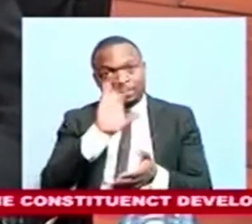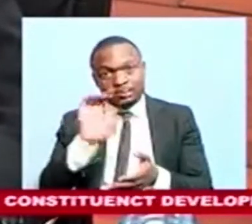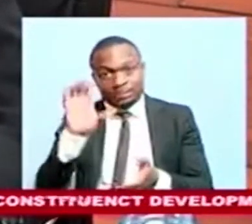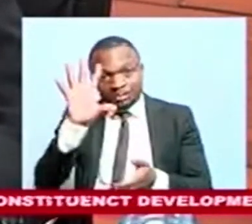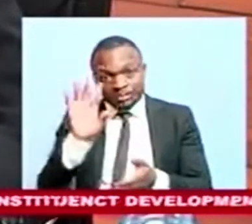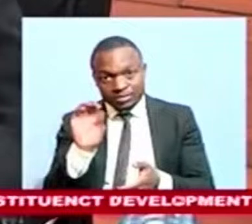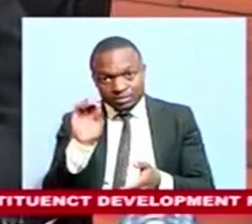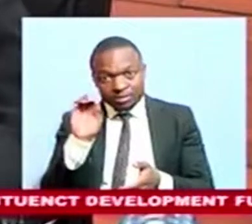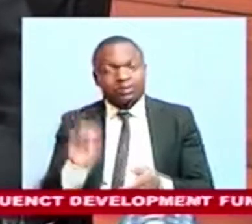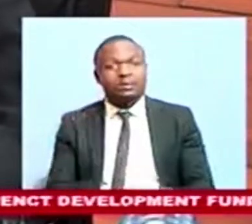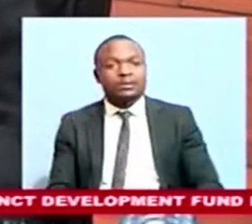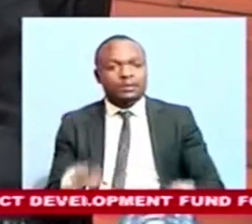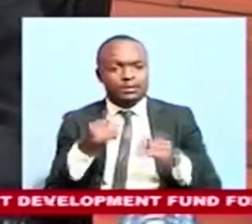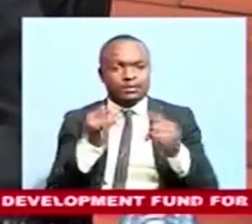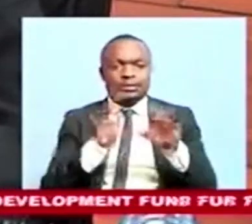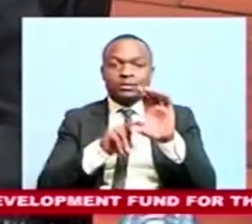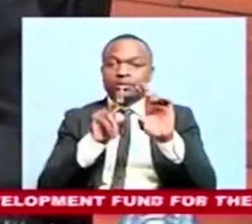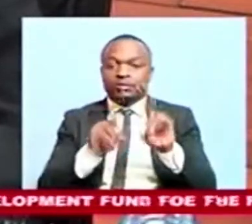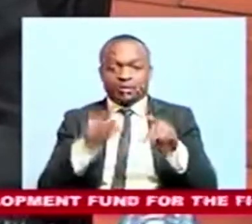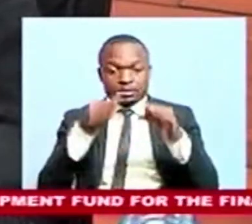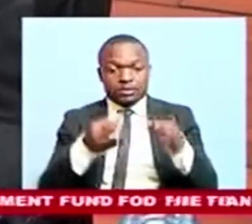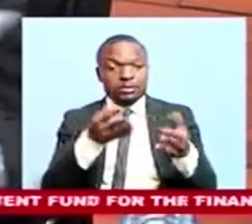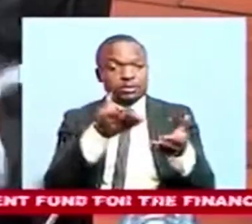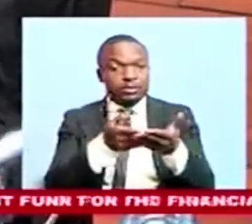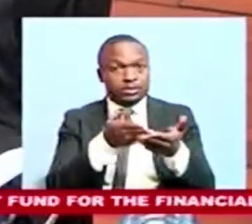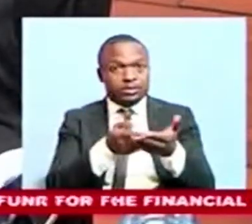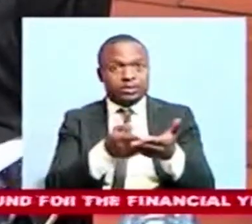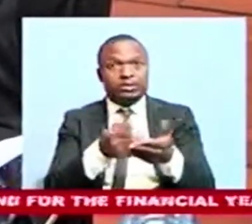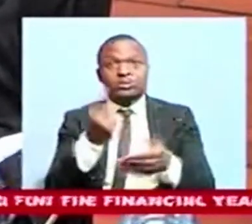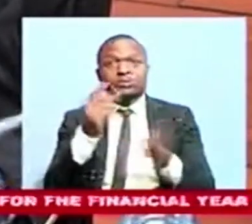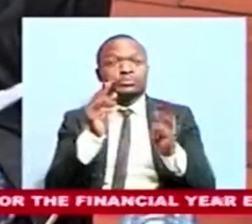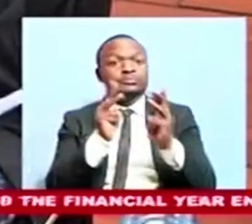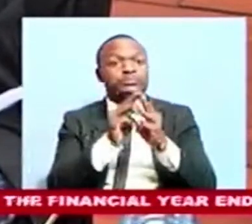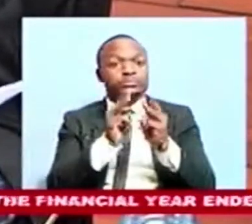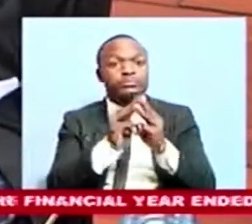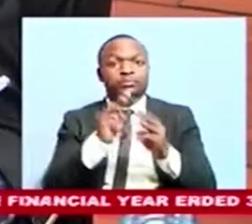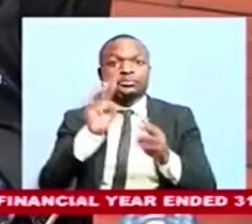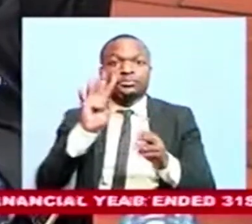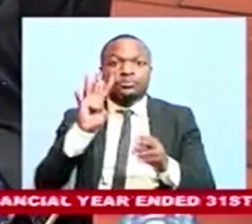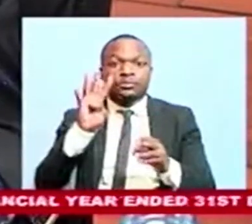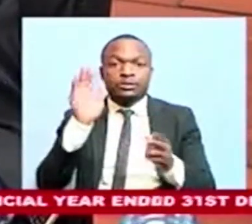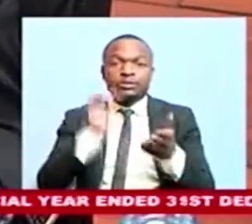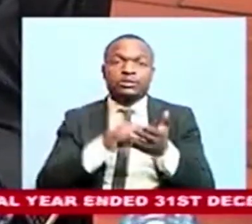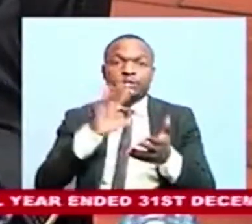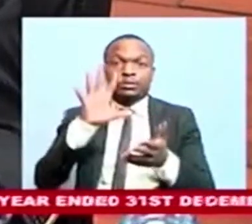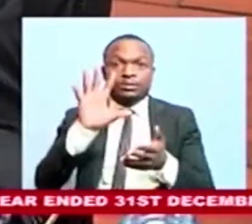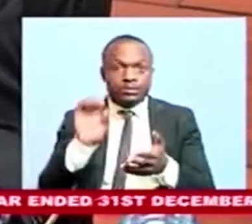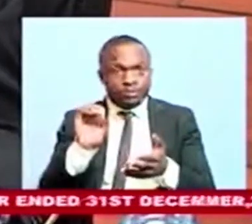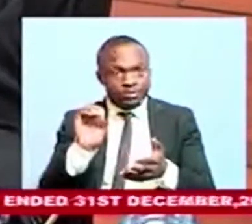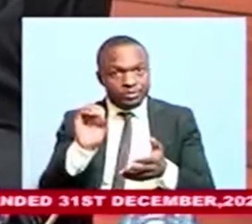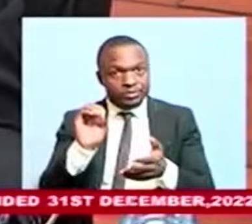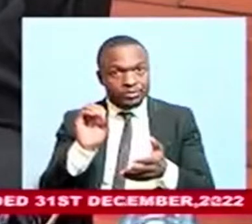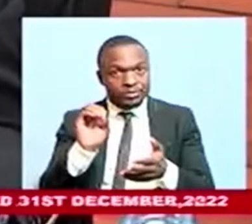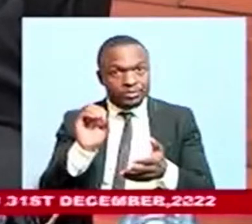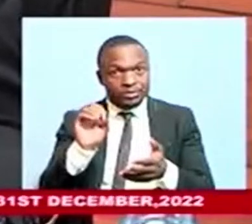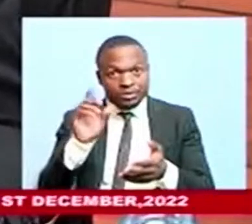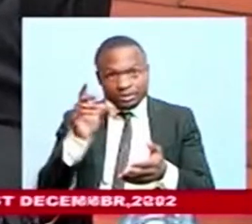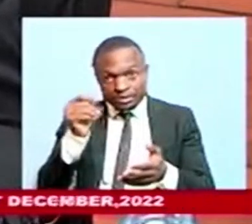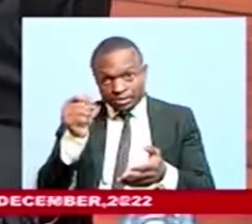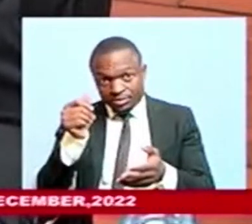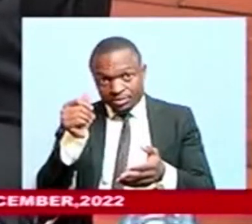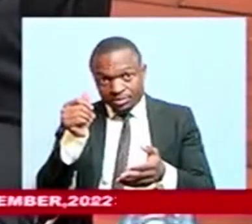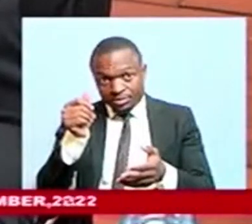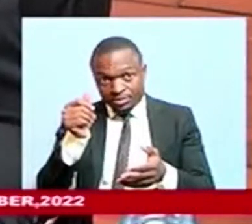4,550. Now, Chair, if this was a single meeting for 4,550, the amount queried